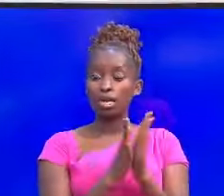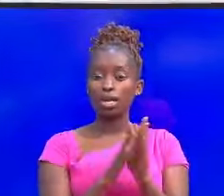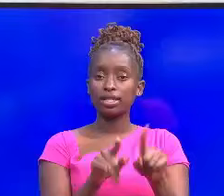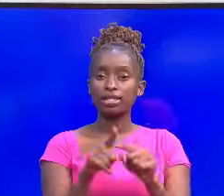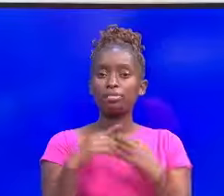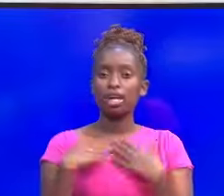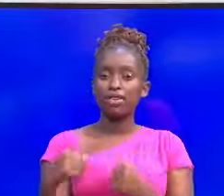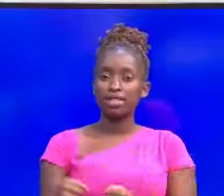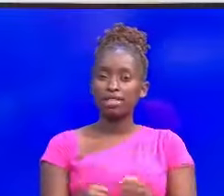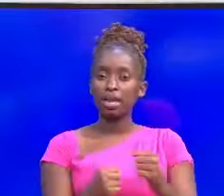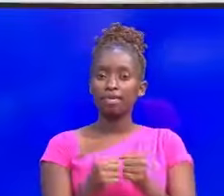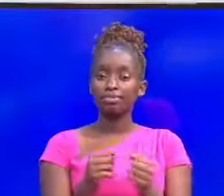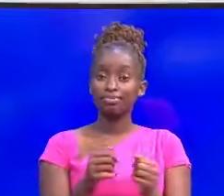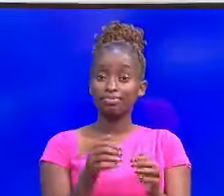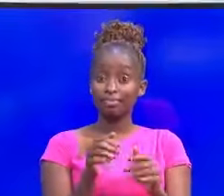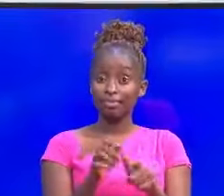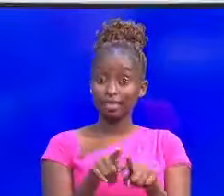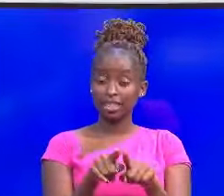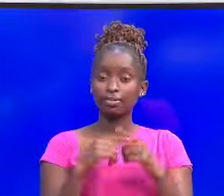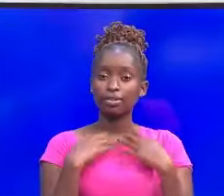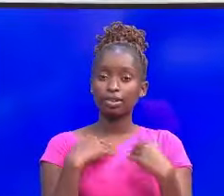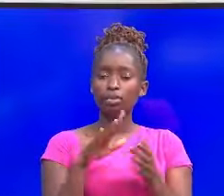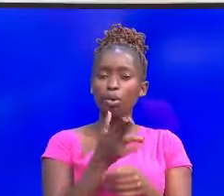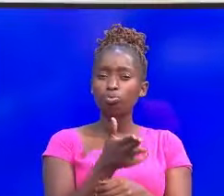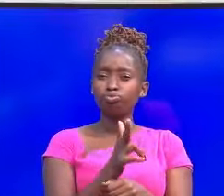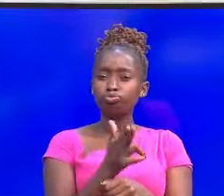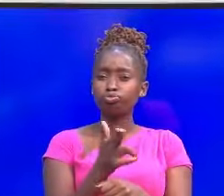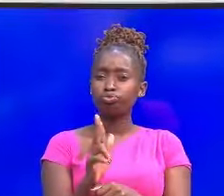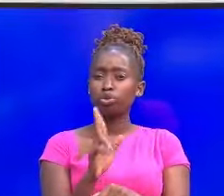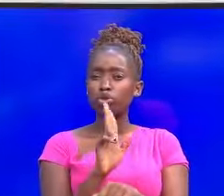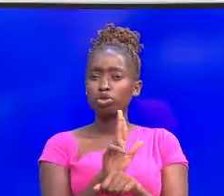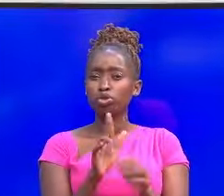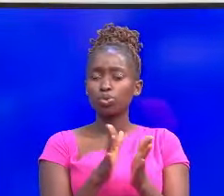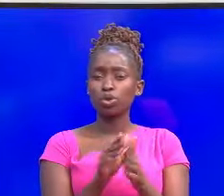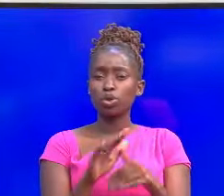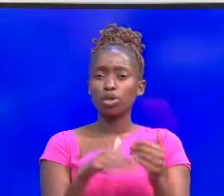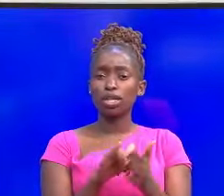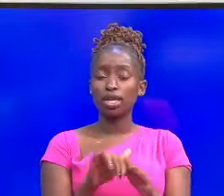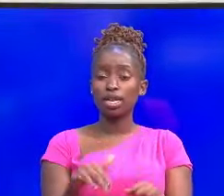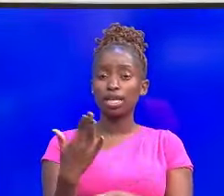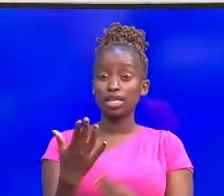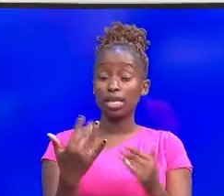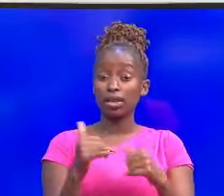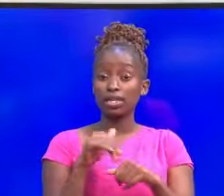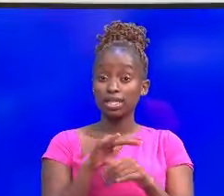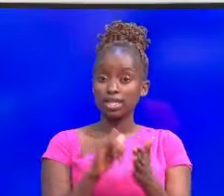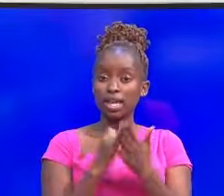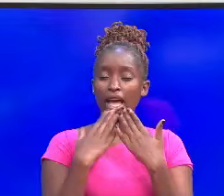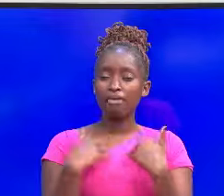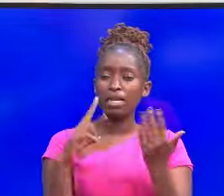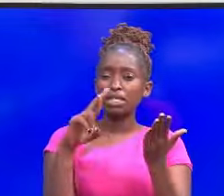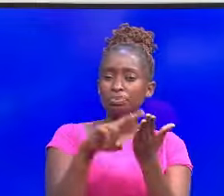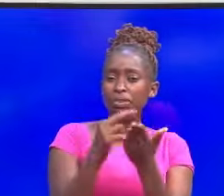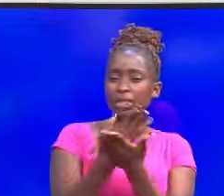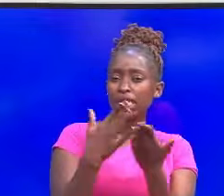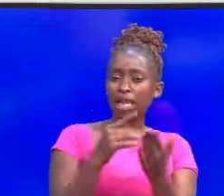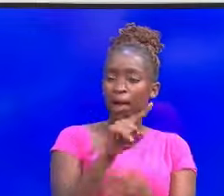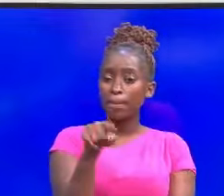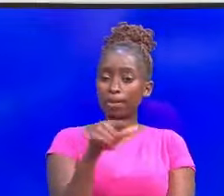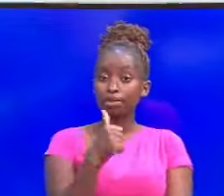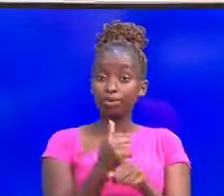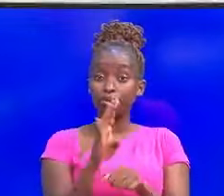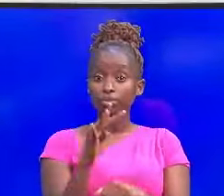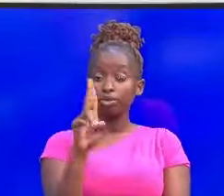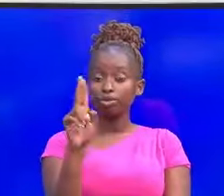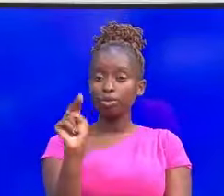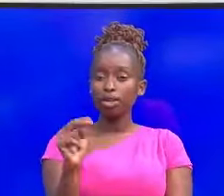Haitian gangs also more used to the urban landscape. The deployment would also be wary of not repeating mistakes done by UN interventions in the